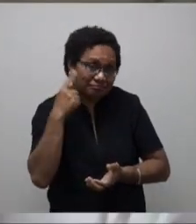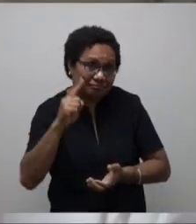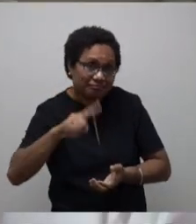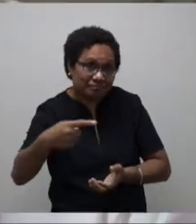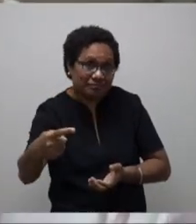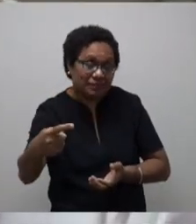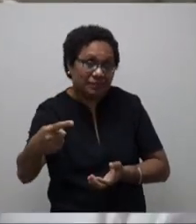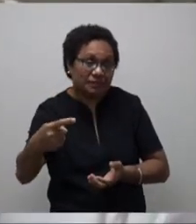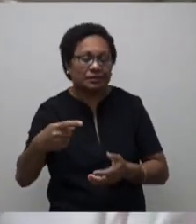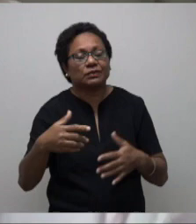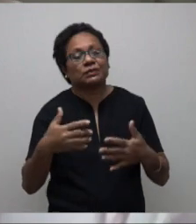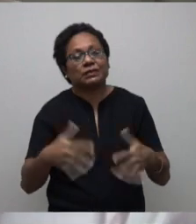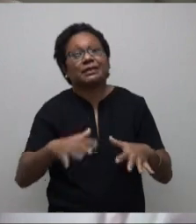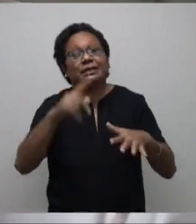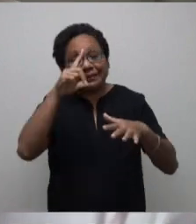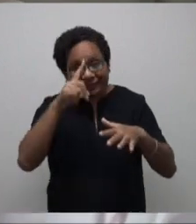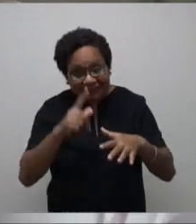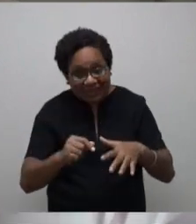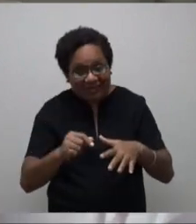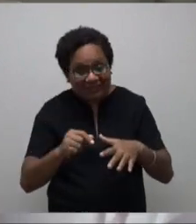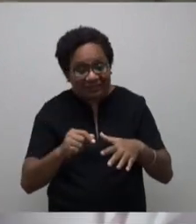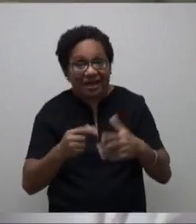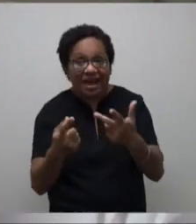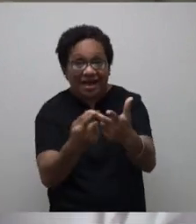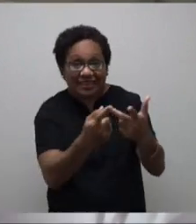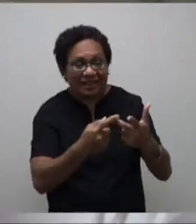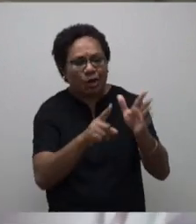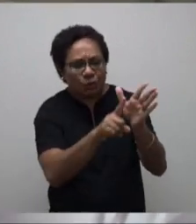see severe spikes in many other parts of Fiji.